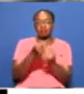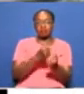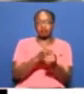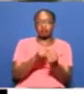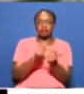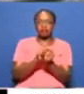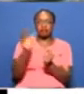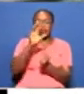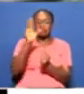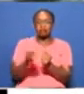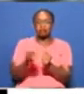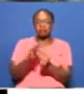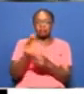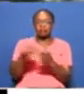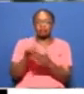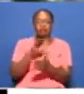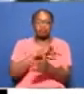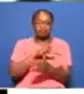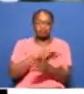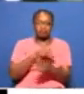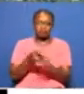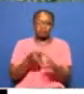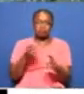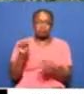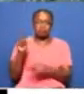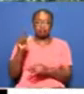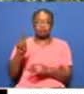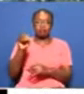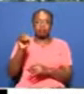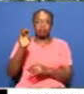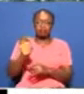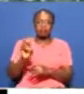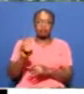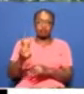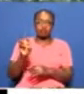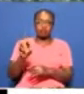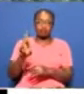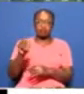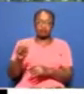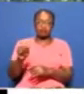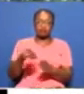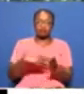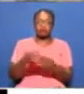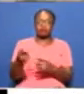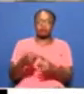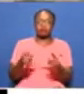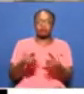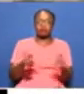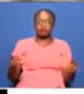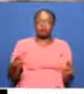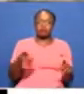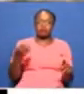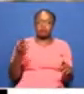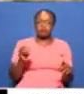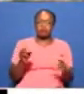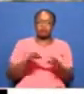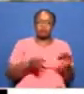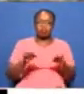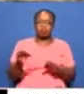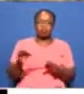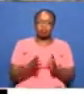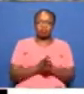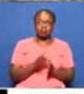10% of total income generated from aloe vera that is sold from his 30-acre piece of land. Kwa hivyo sasa faida yangu